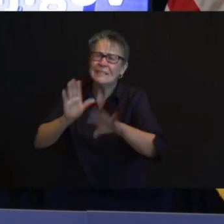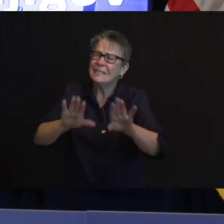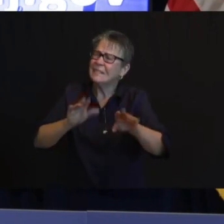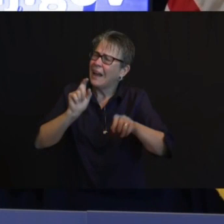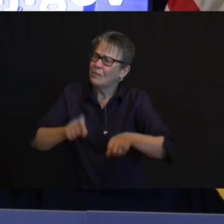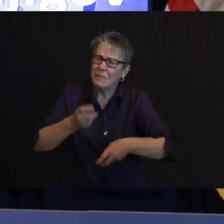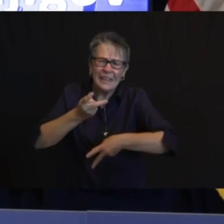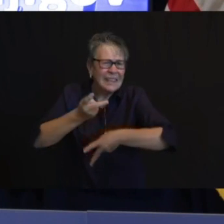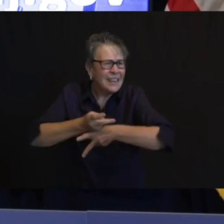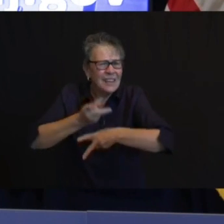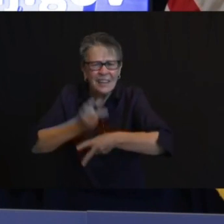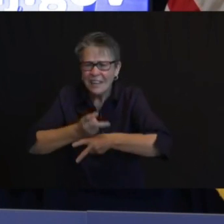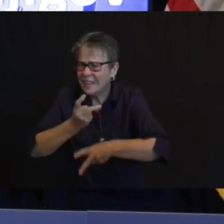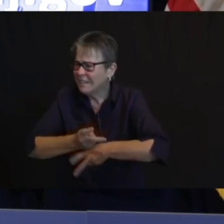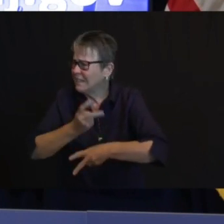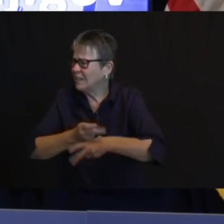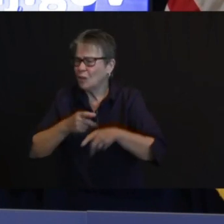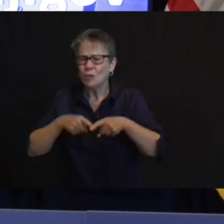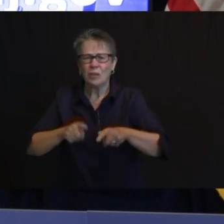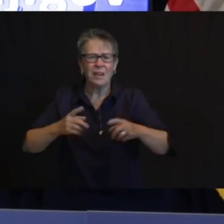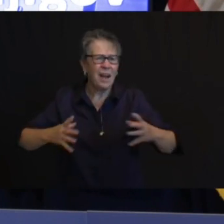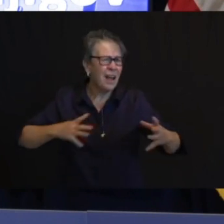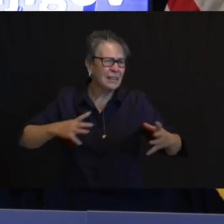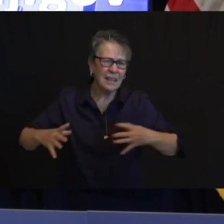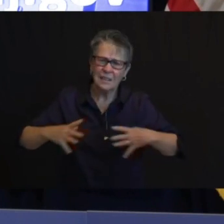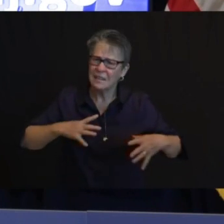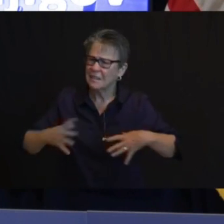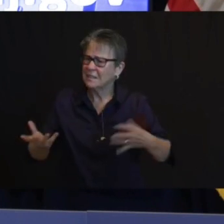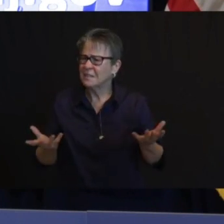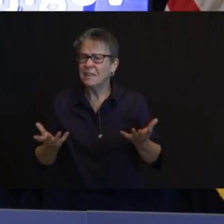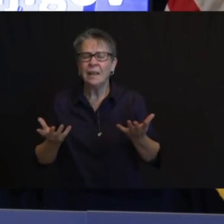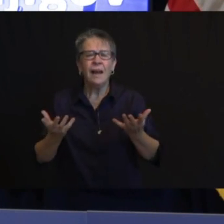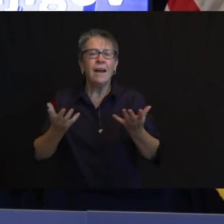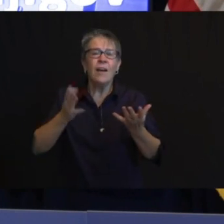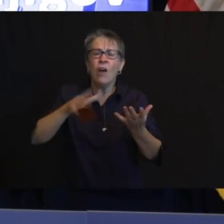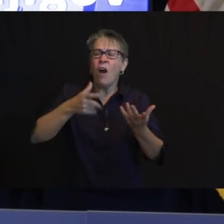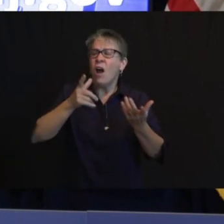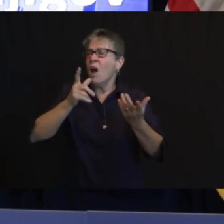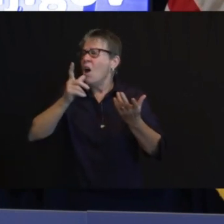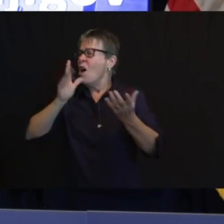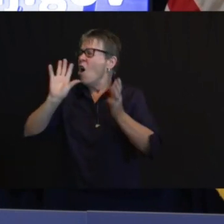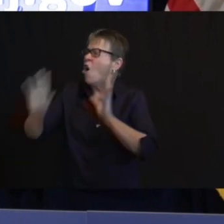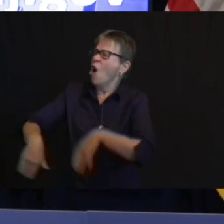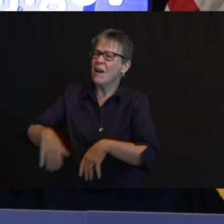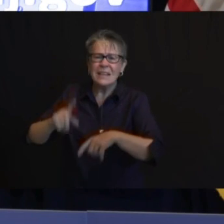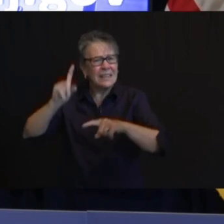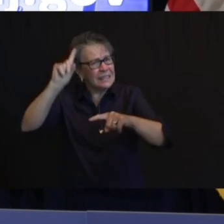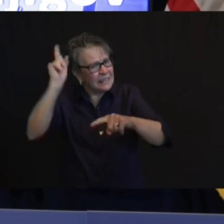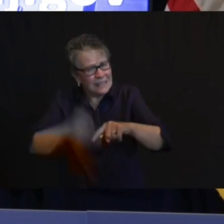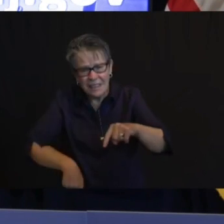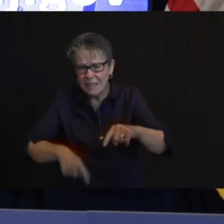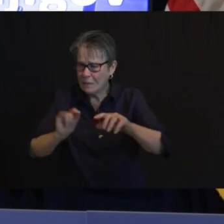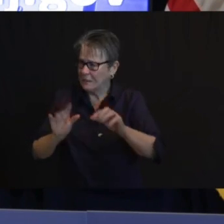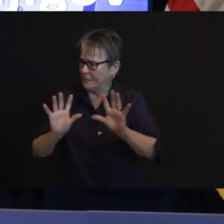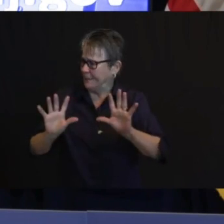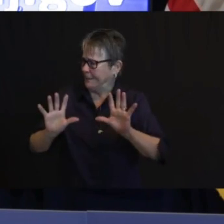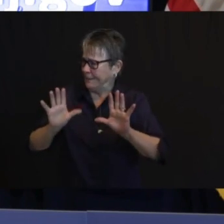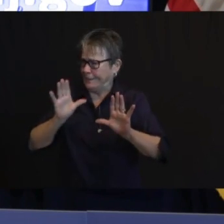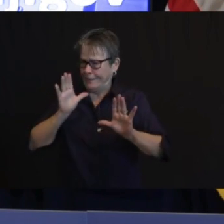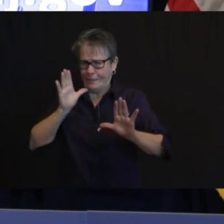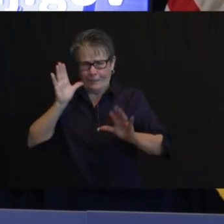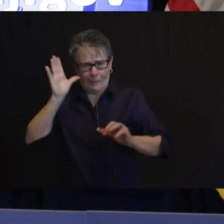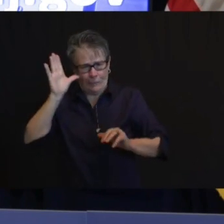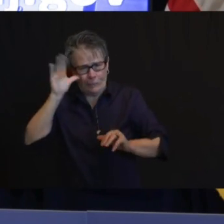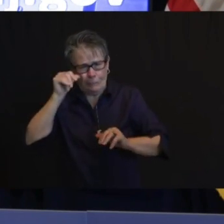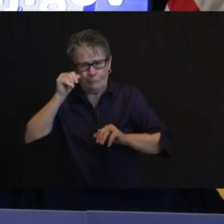this upcoming holiday. We cannot let our guard down. We must adhere to those public health measures. They're the only